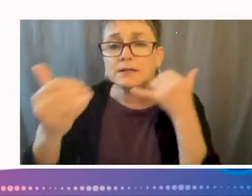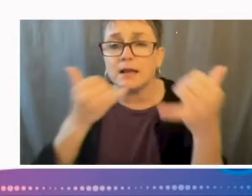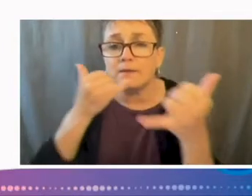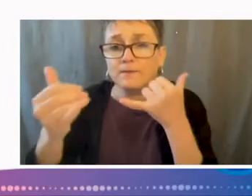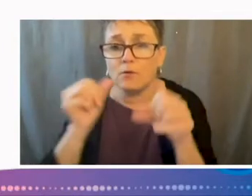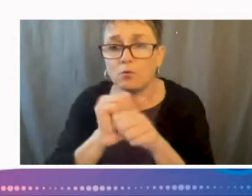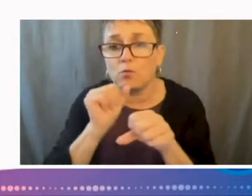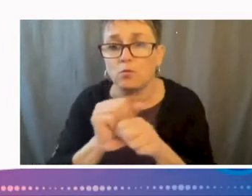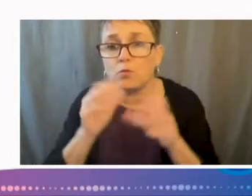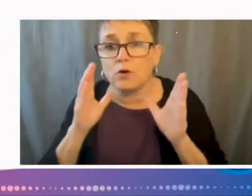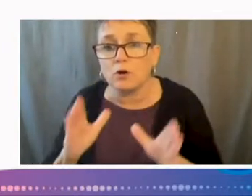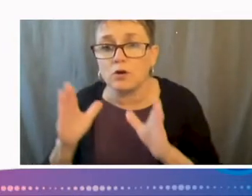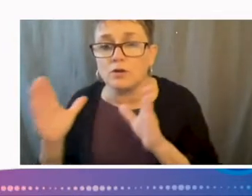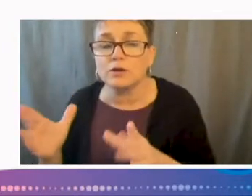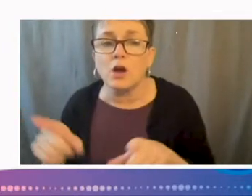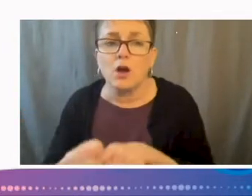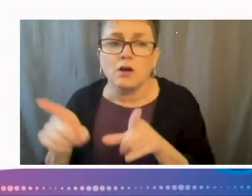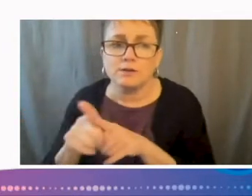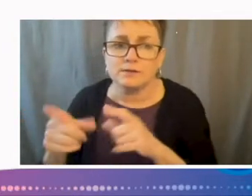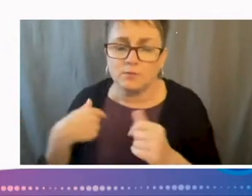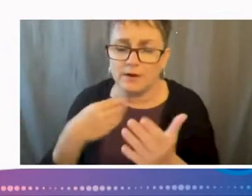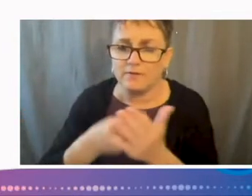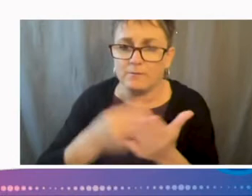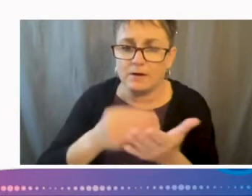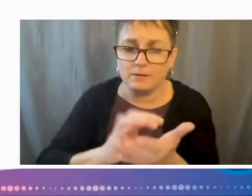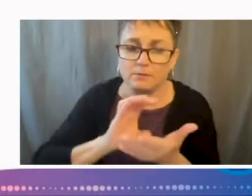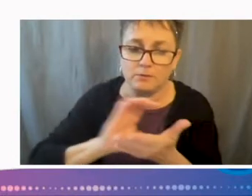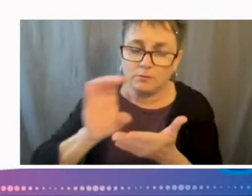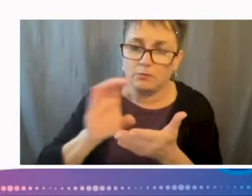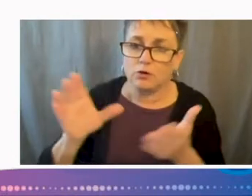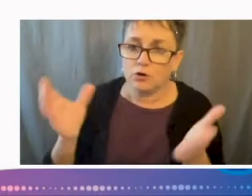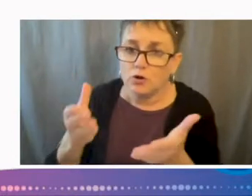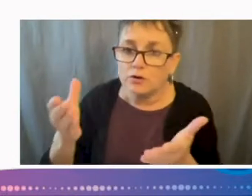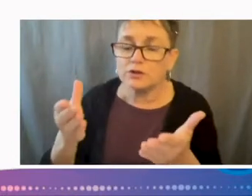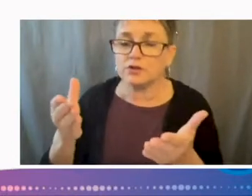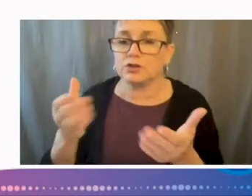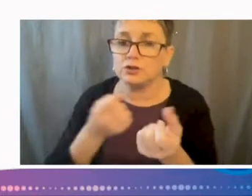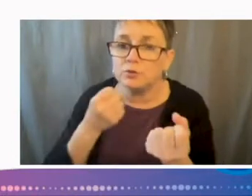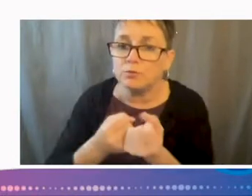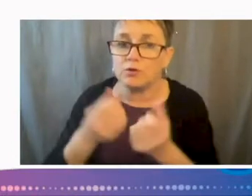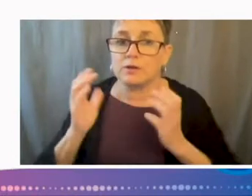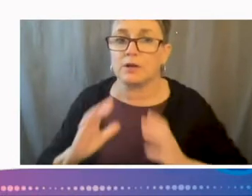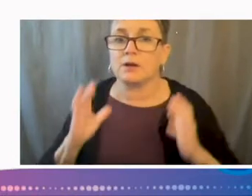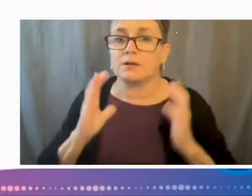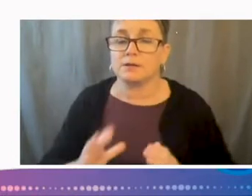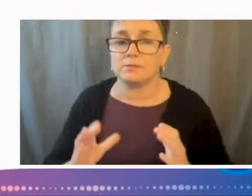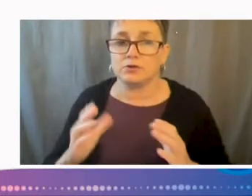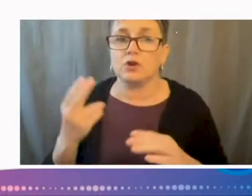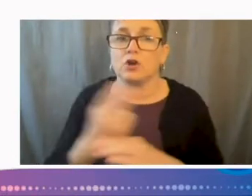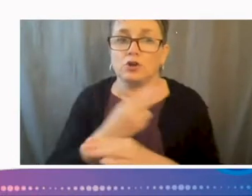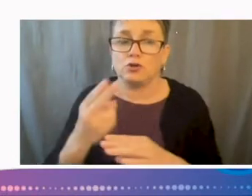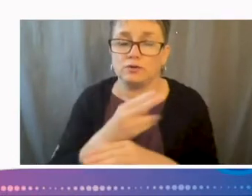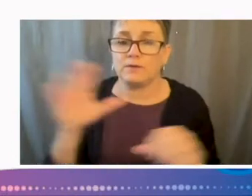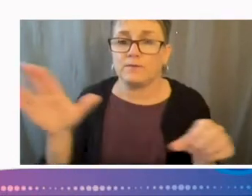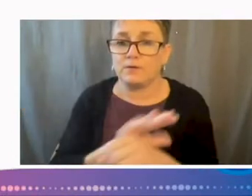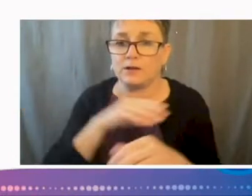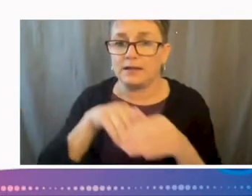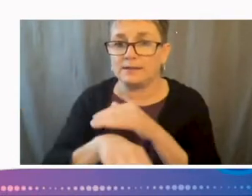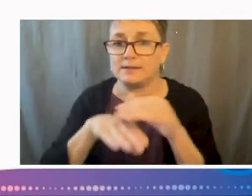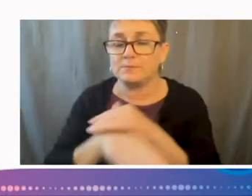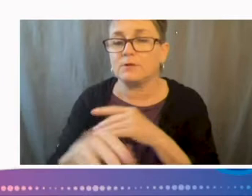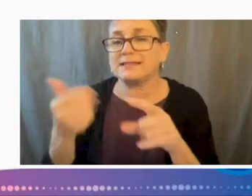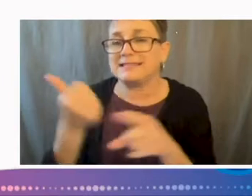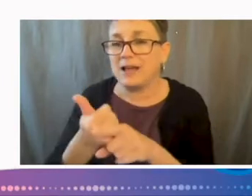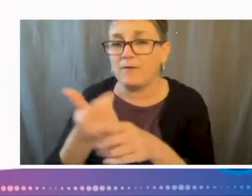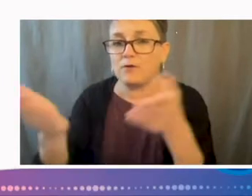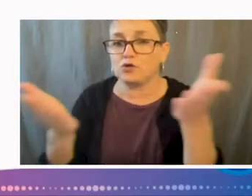dedicating resources to encourage and support our customers as they use the fully accessible self-service technology options. We know